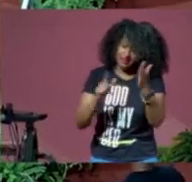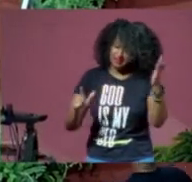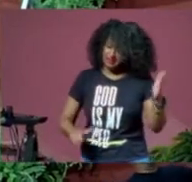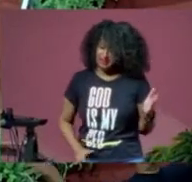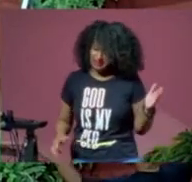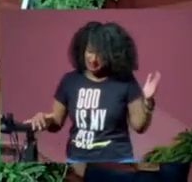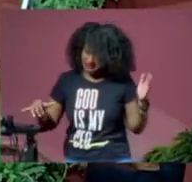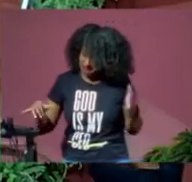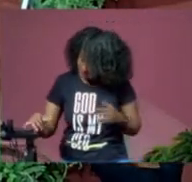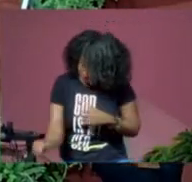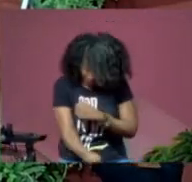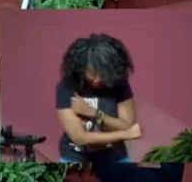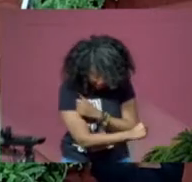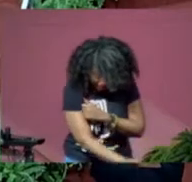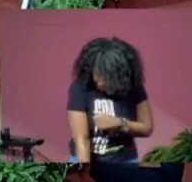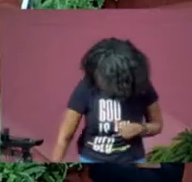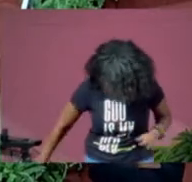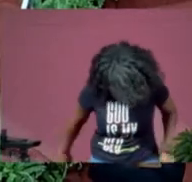Yes.